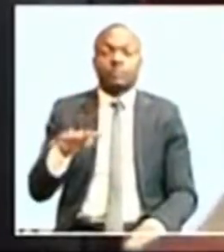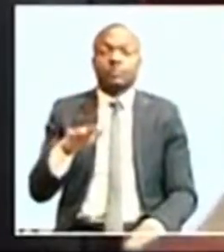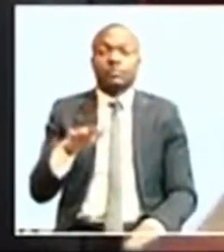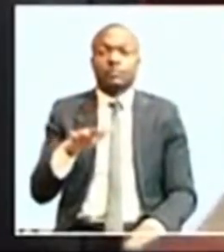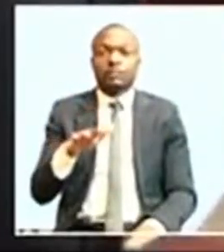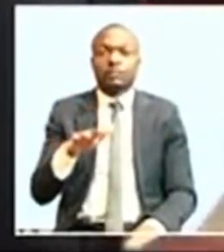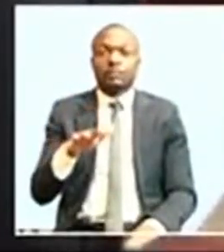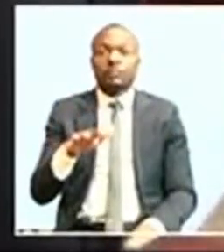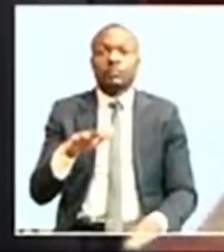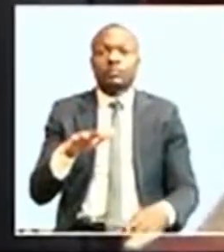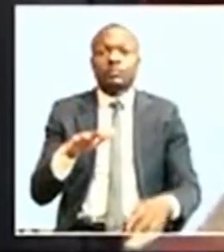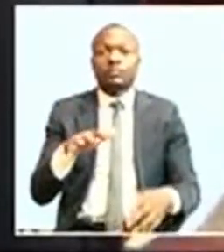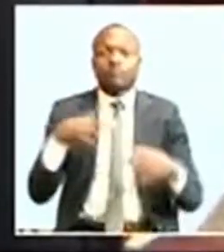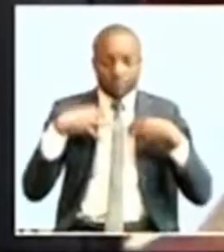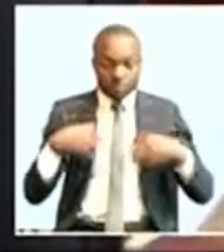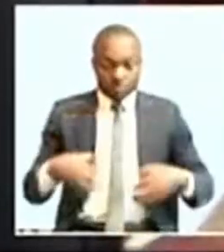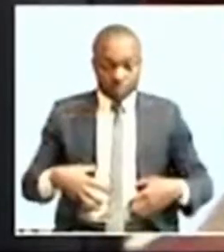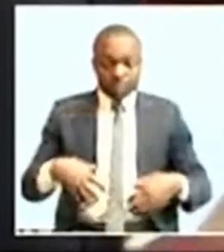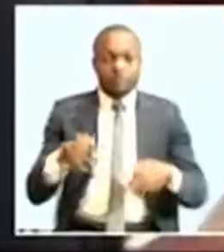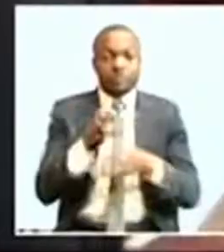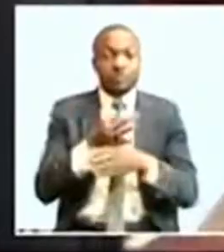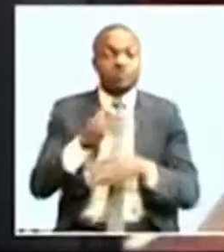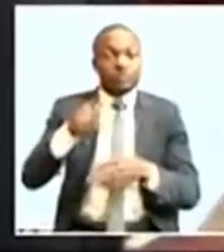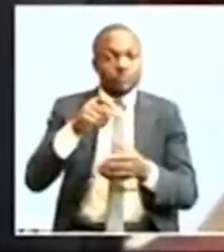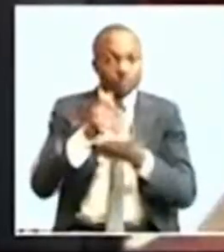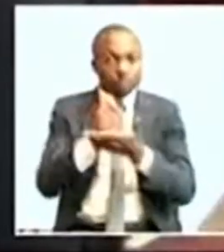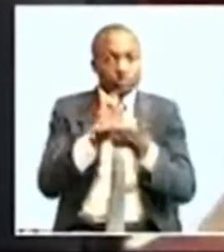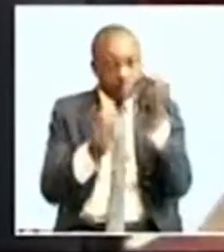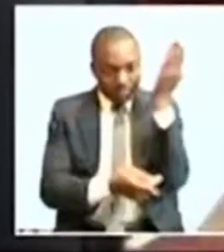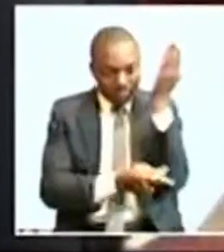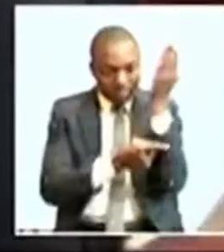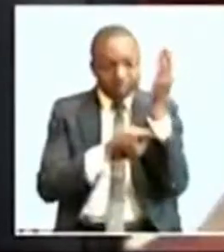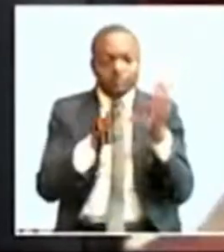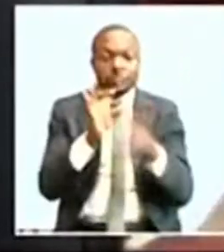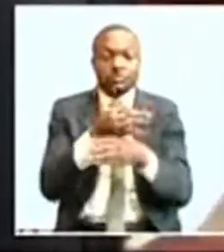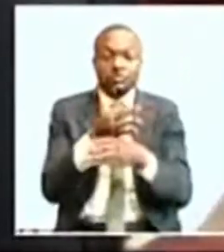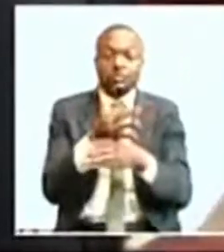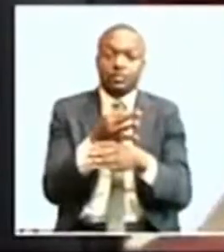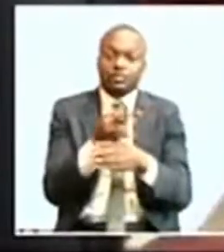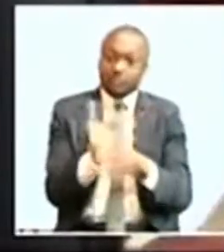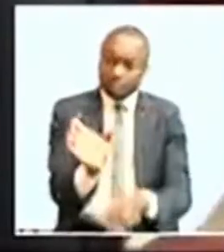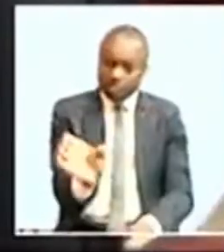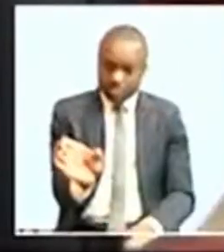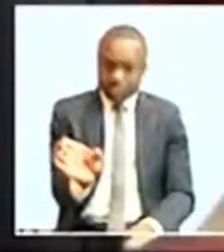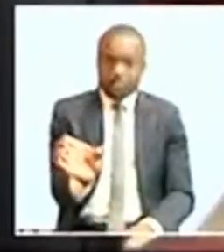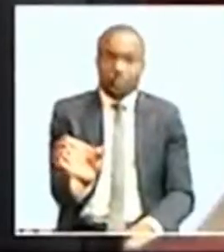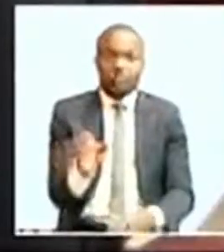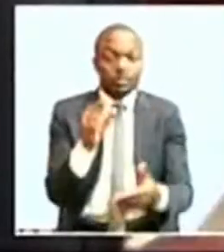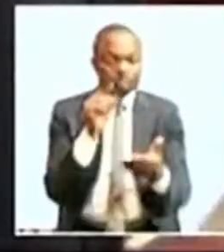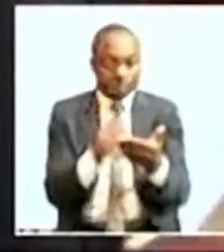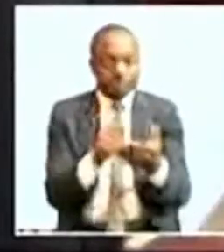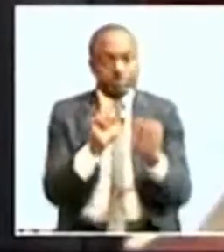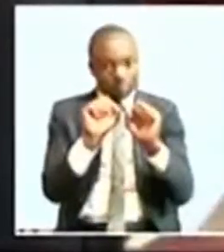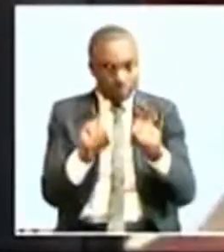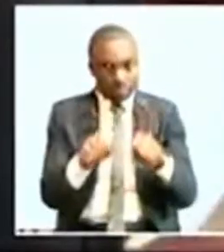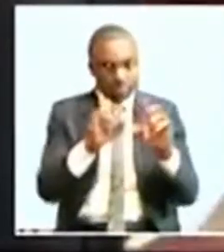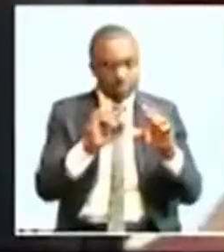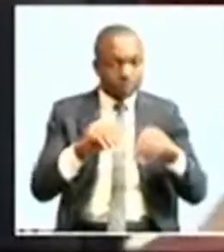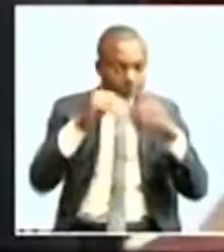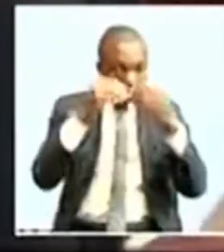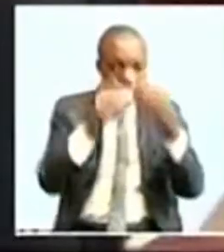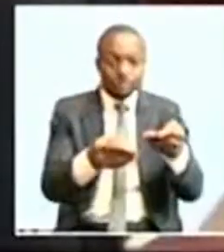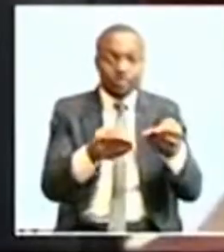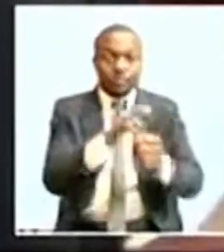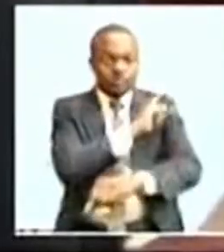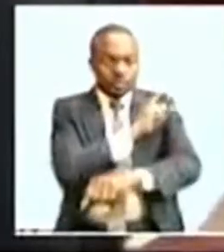and we may still need assistance in developing our aquaculture sector, as this could provide